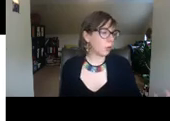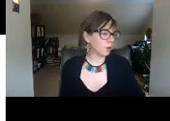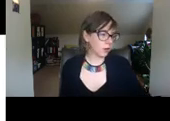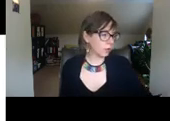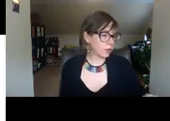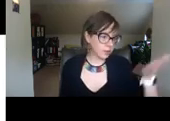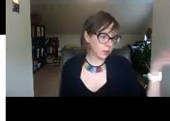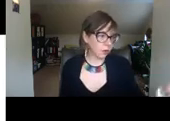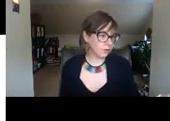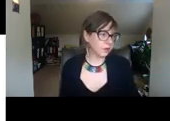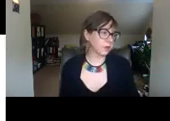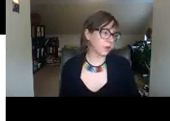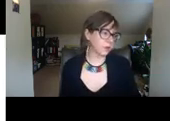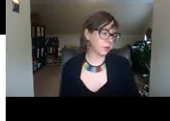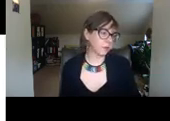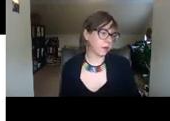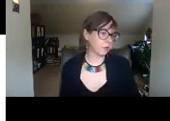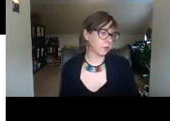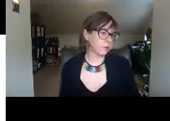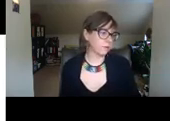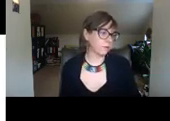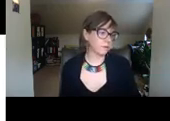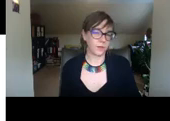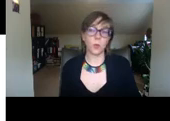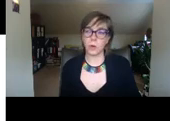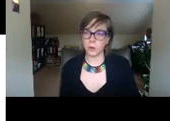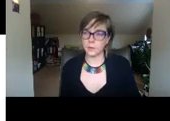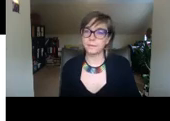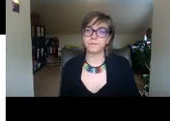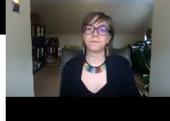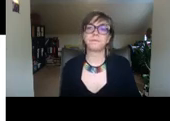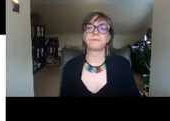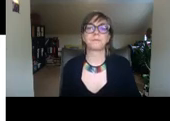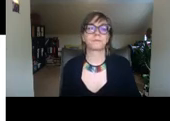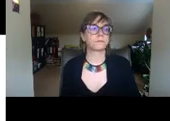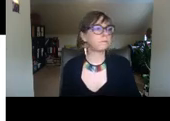And no work available. You can see a lot of these responses are about no work.